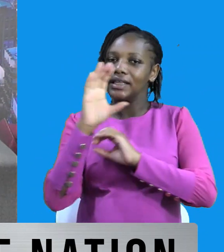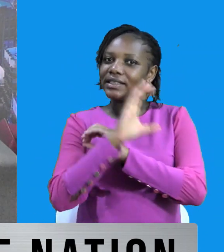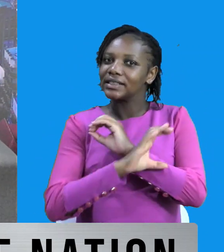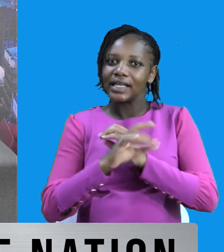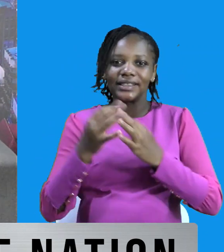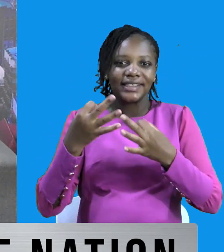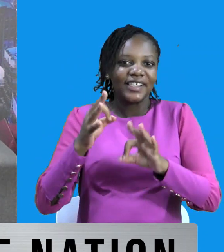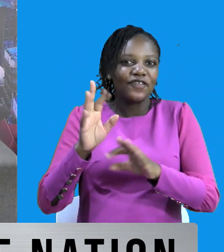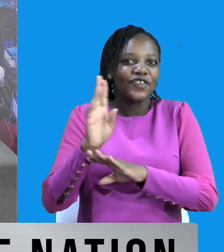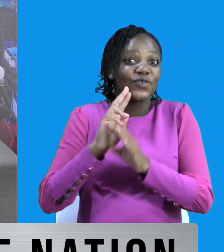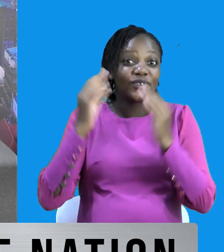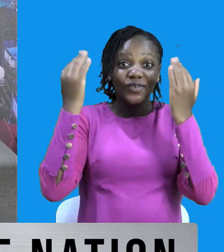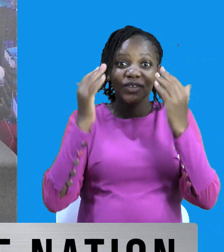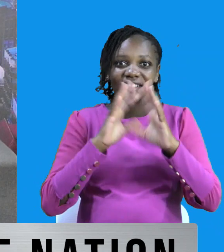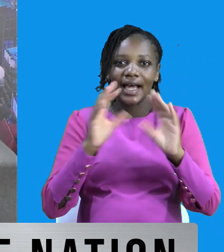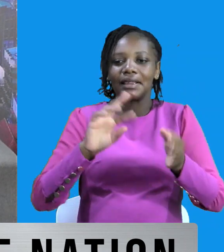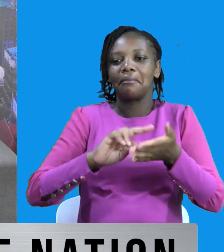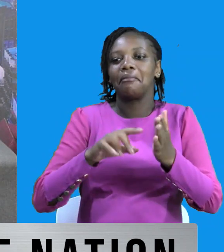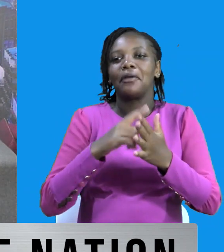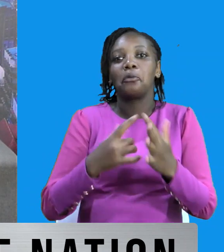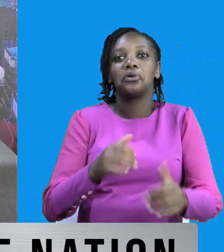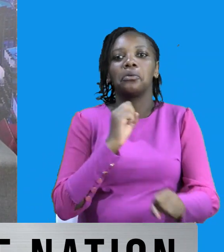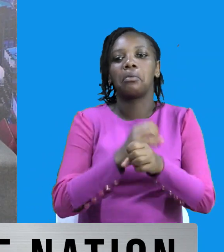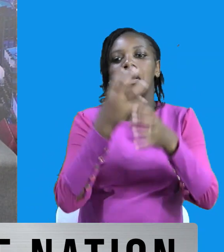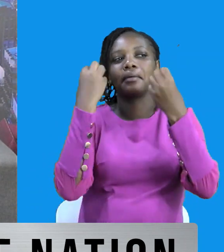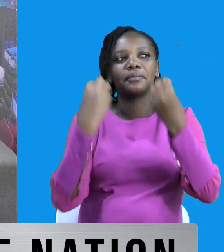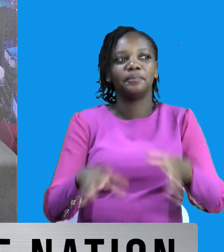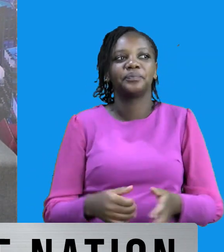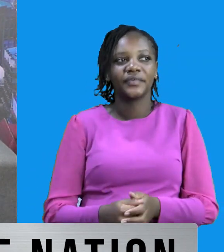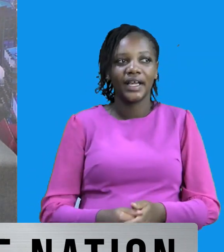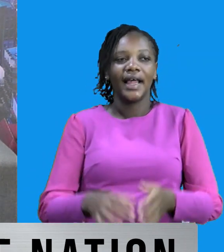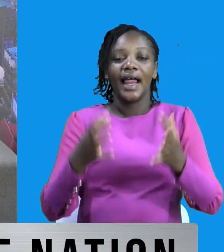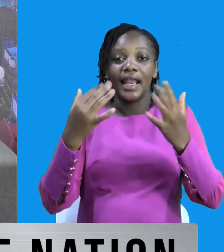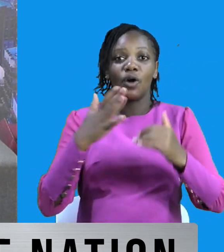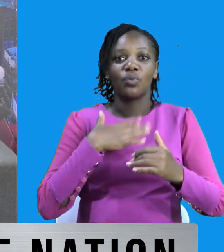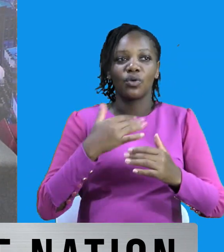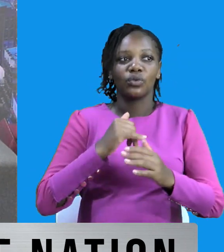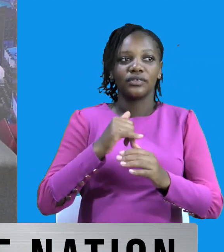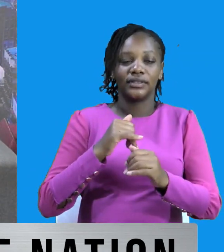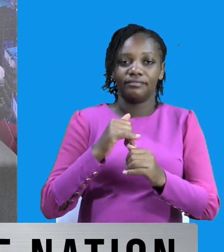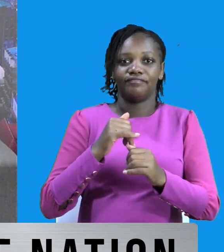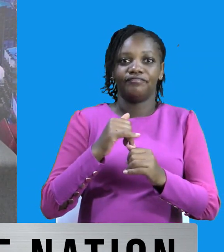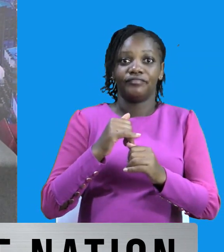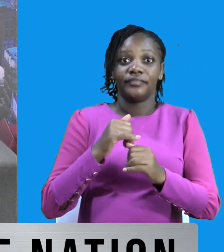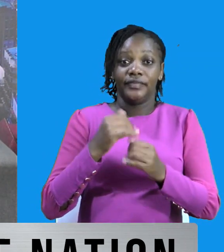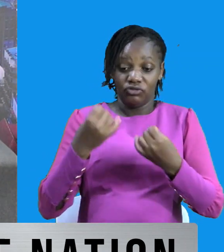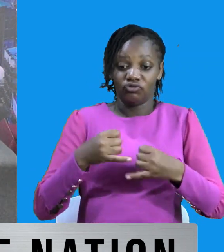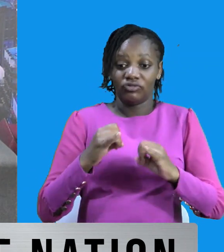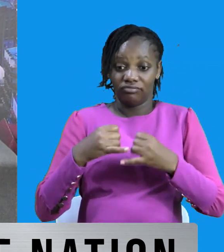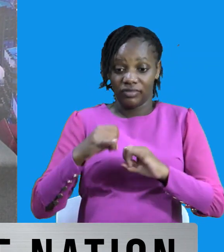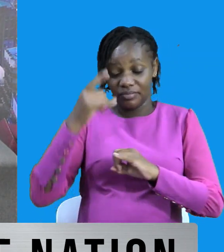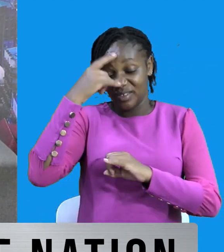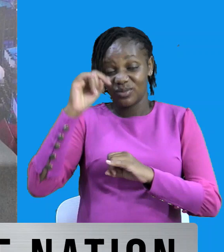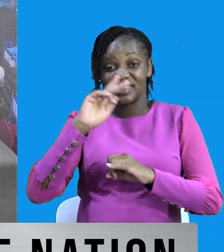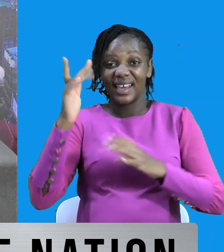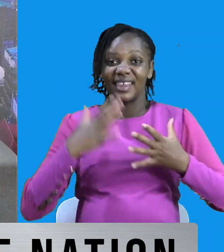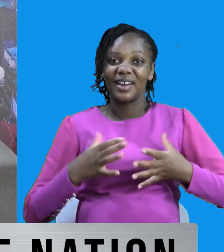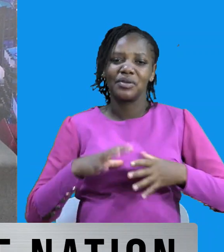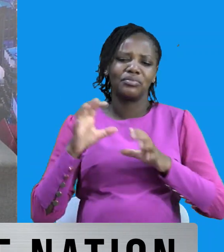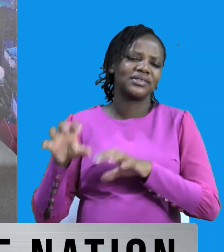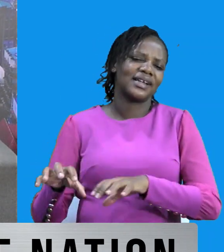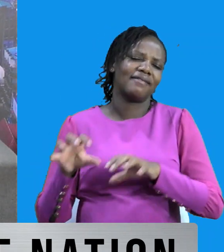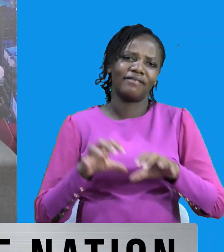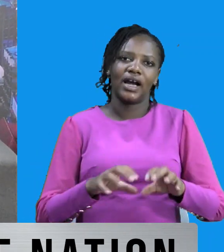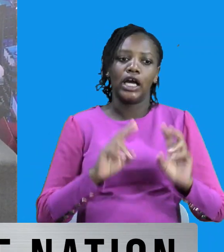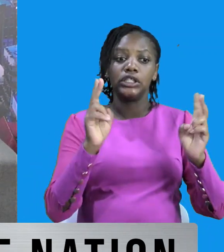we are pushing Article 37 to ensure that it is enforced the way it should be, because a lot of Kenyans suffer from Article 37 issues. Okay.